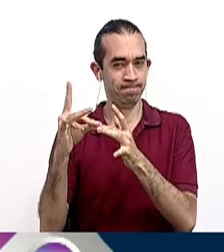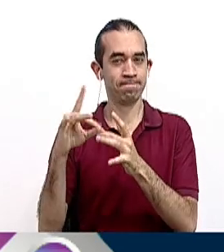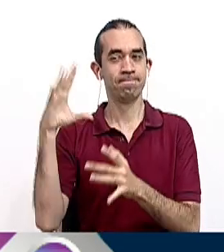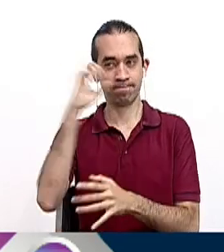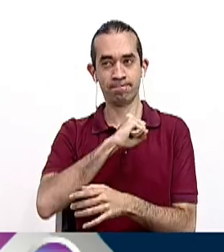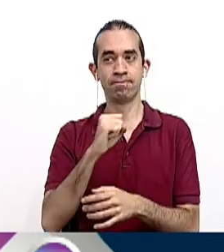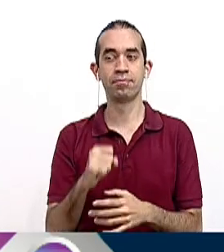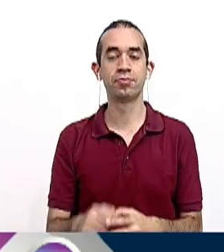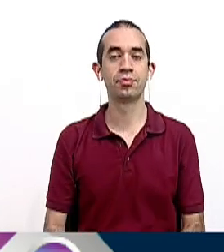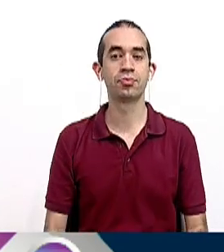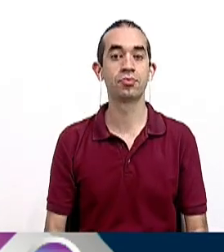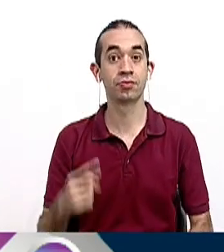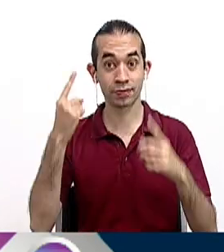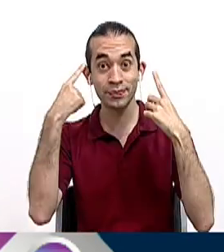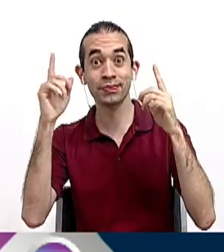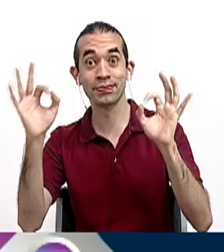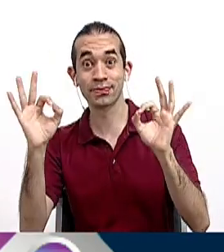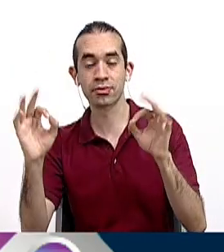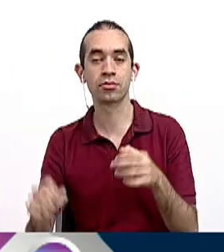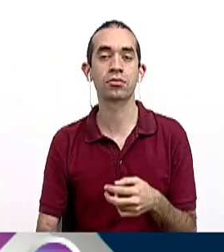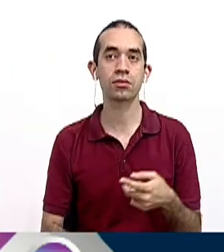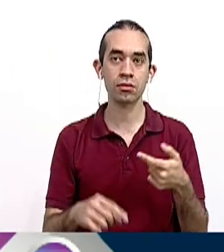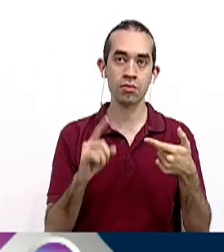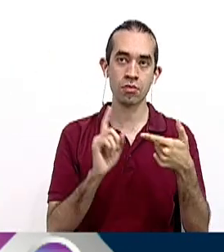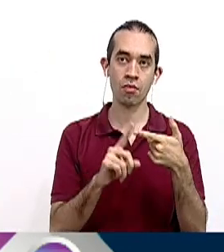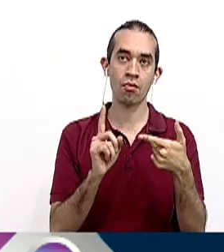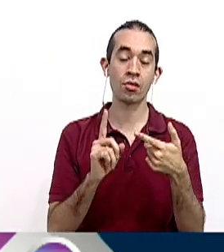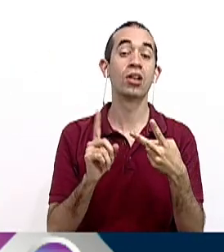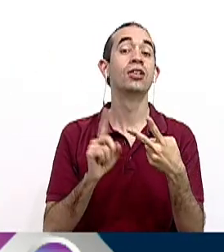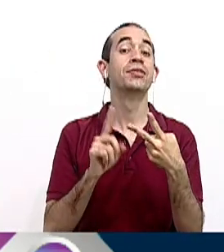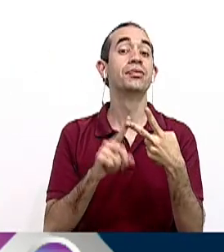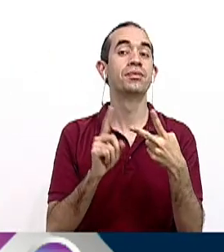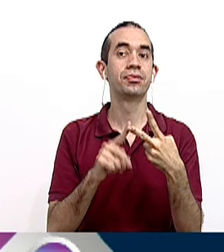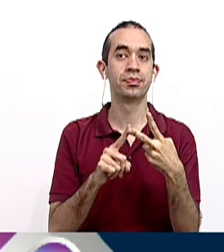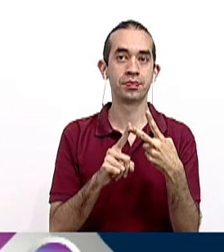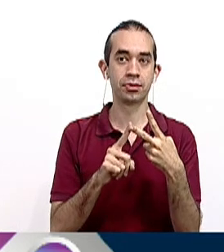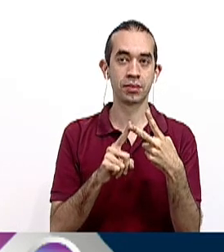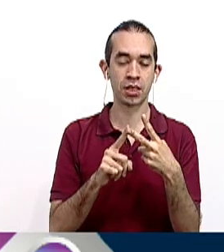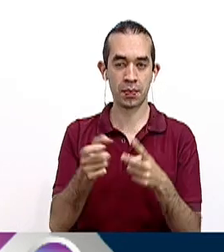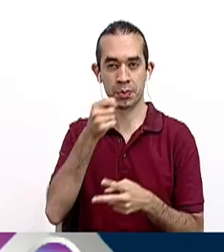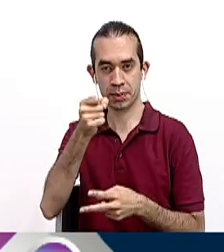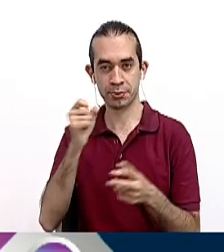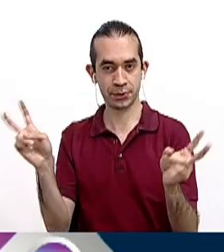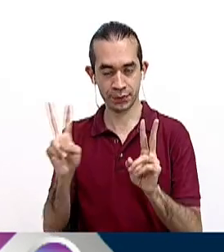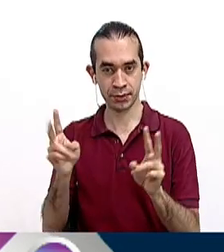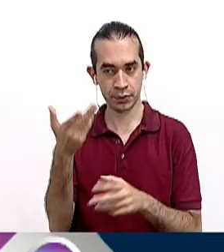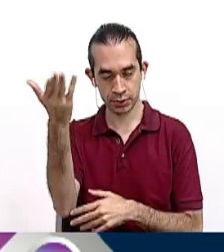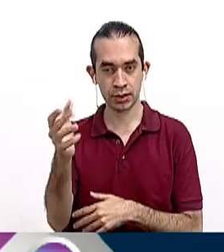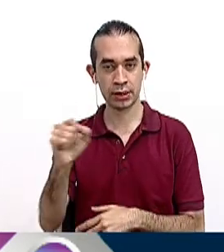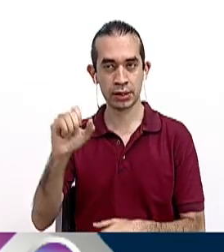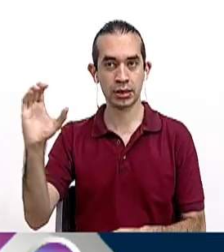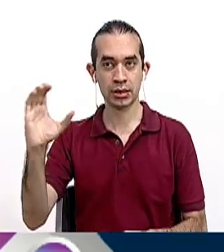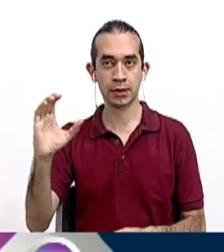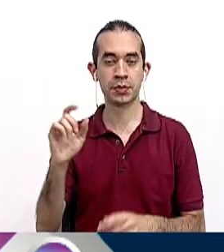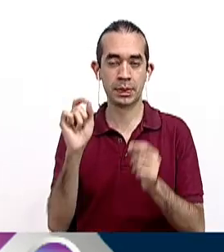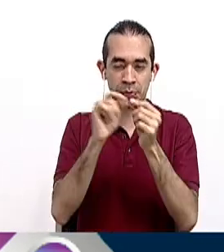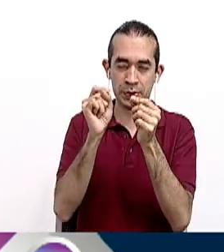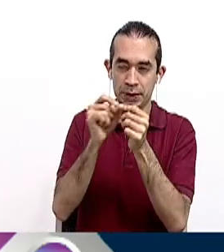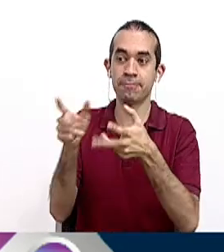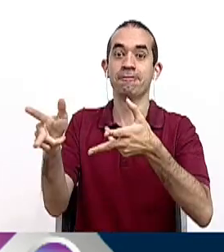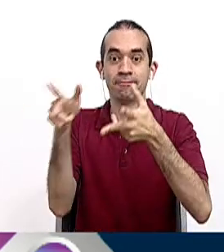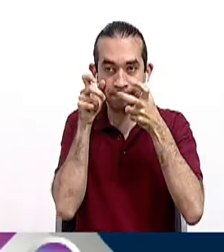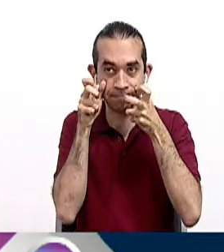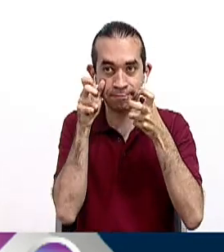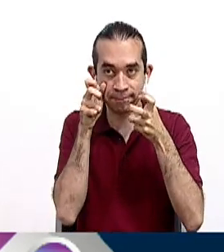achieve it? Yes, we did, right? And I extracted specific details from a broadcast report